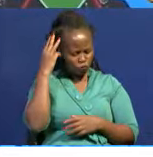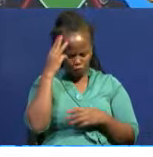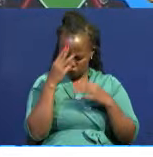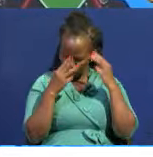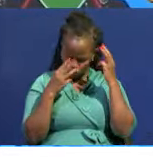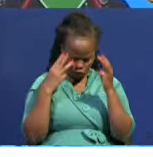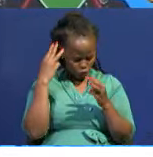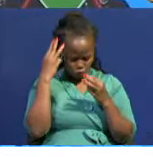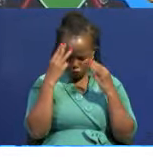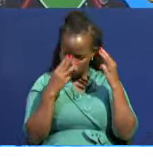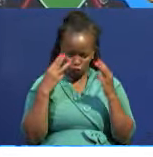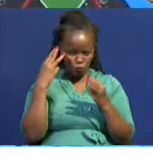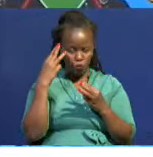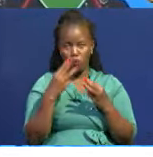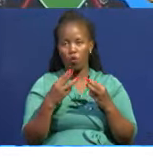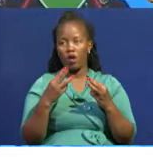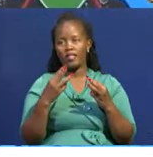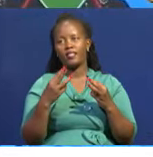edge.